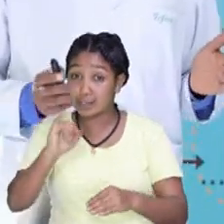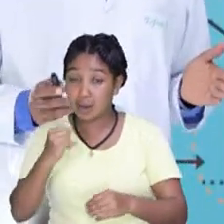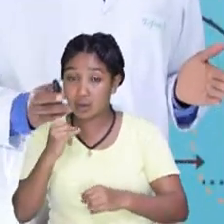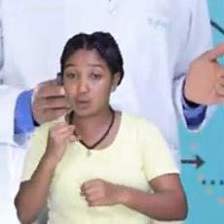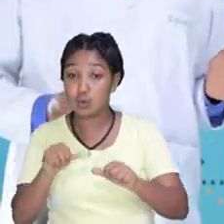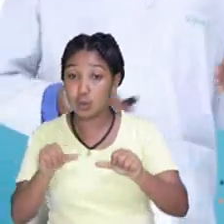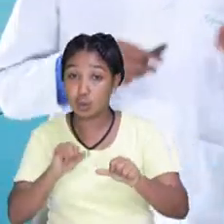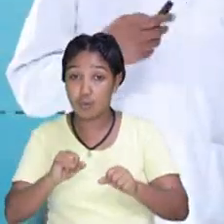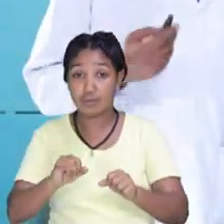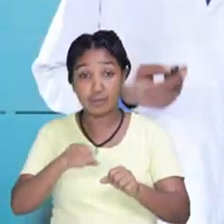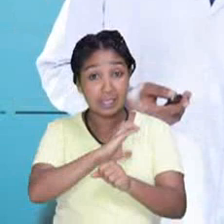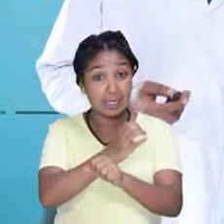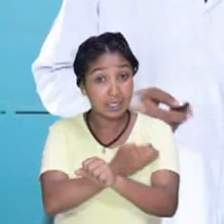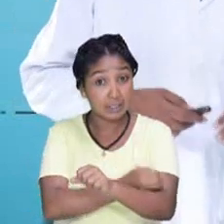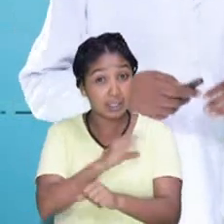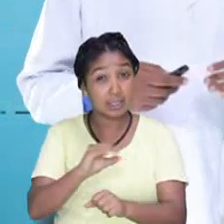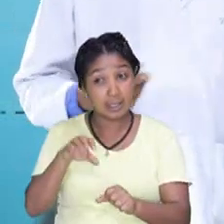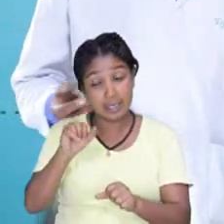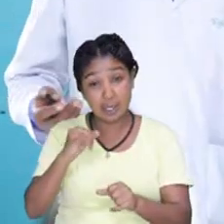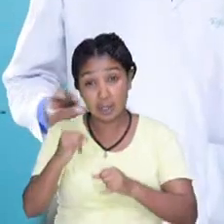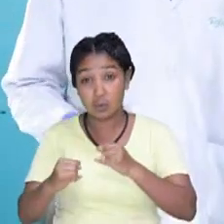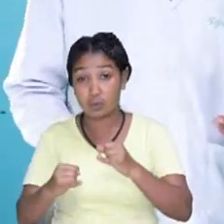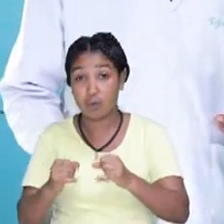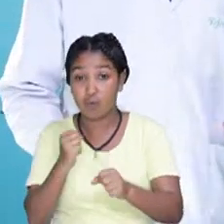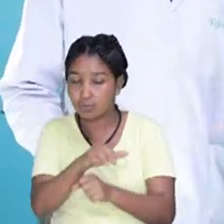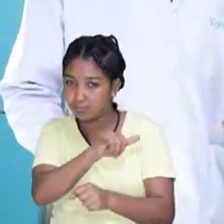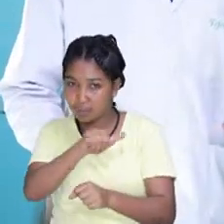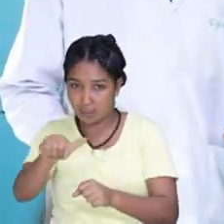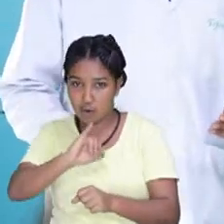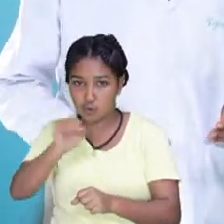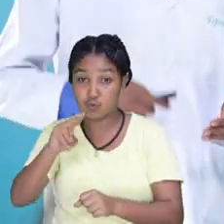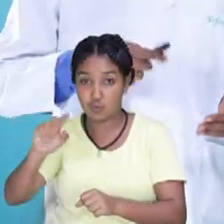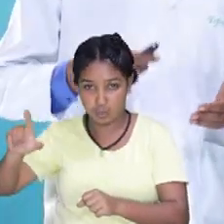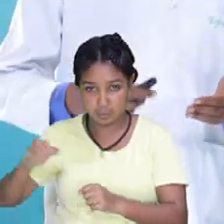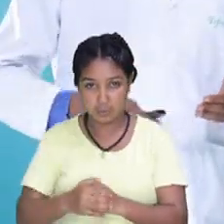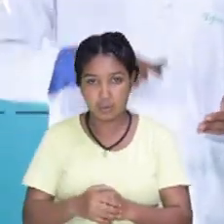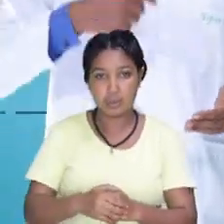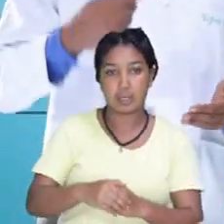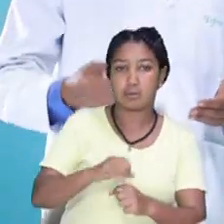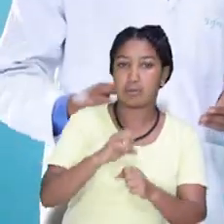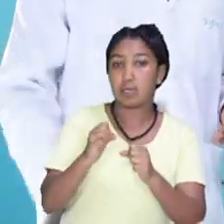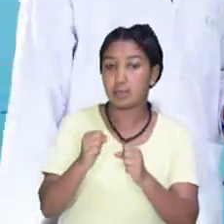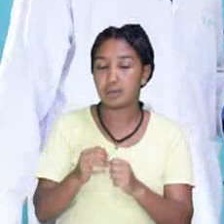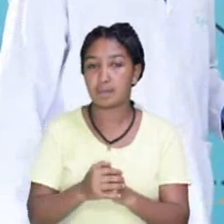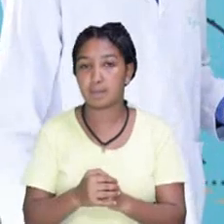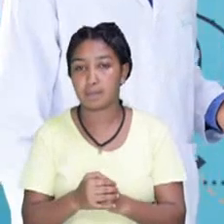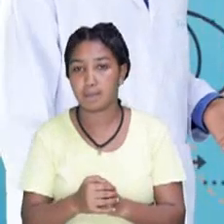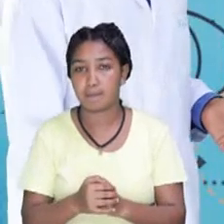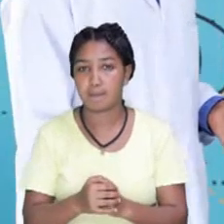of energy and the SI unit of work are all similar because energy enables us to